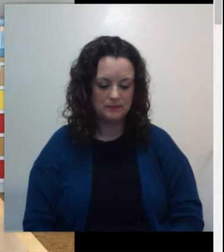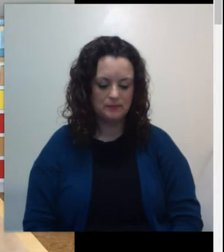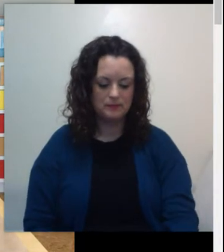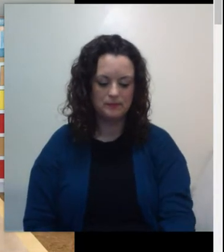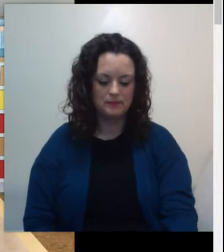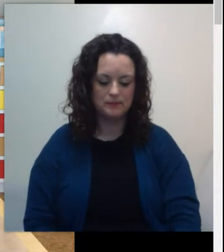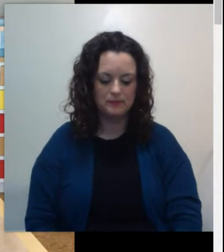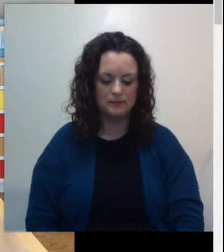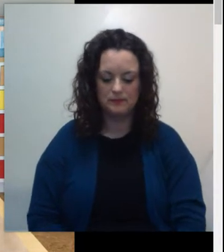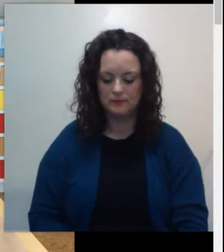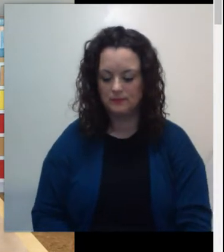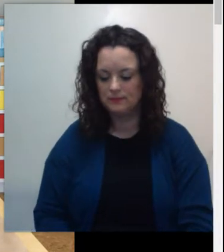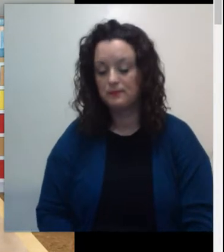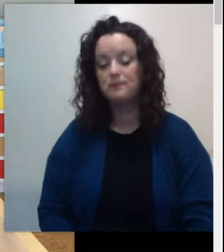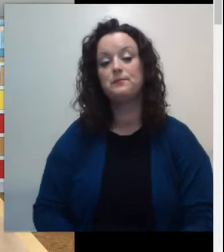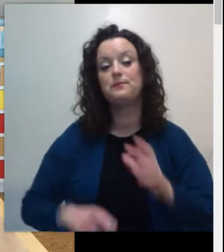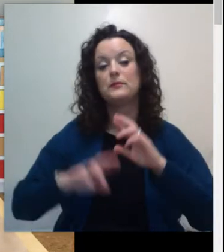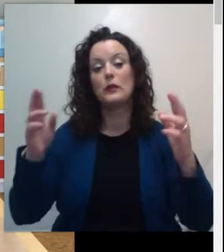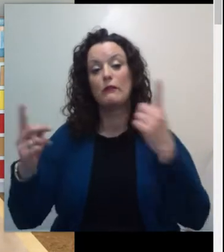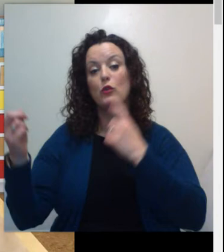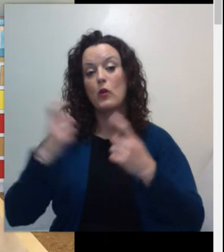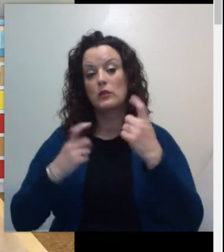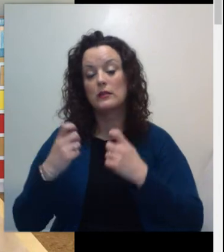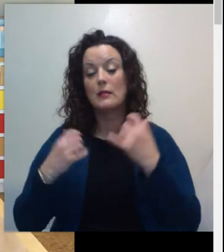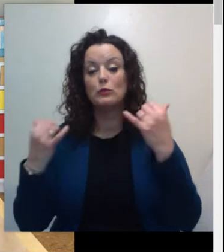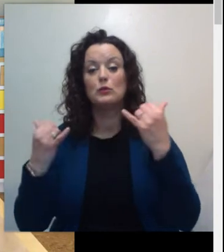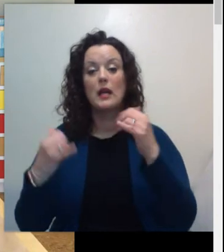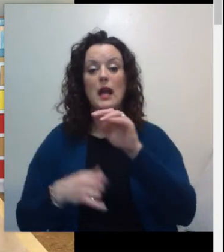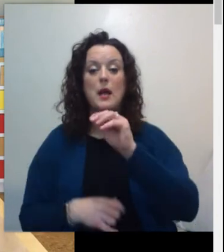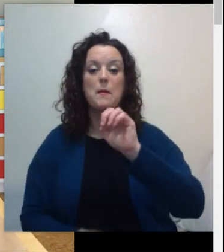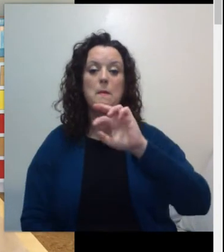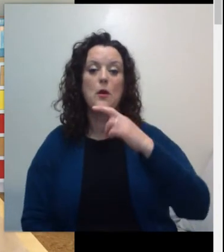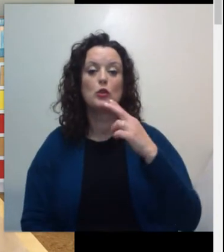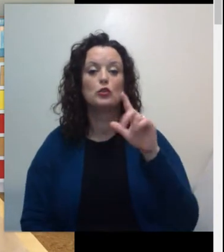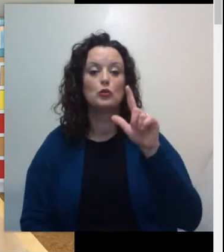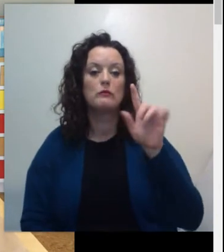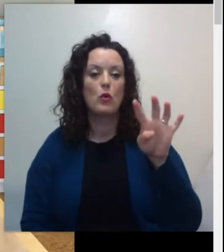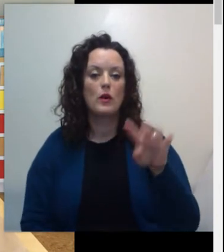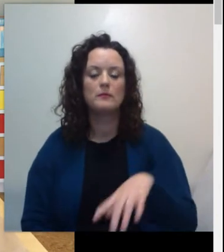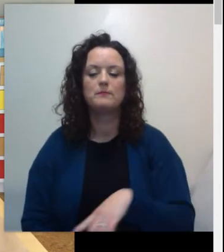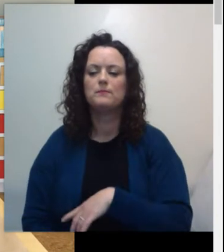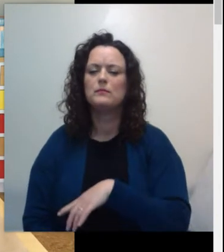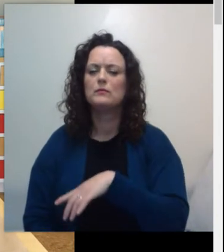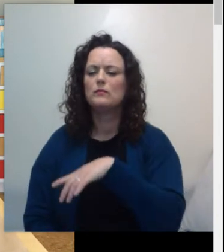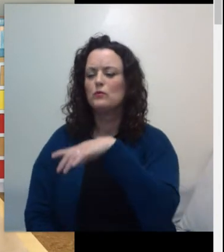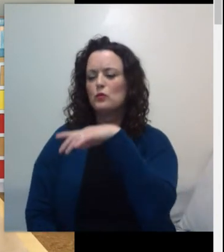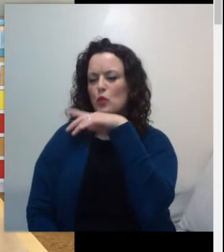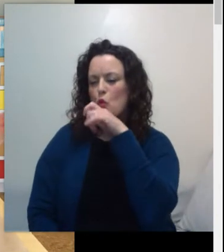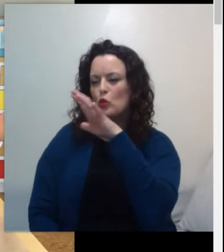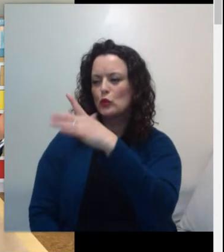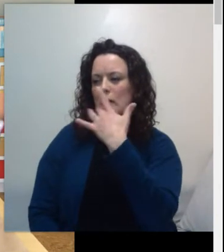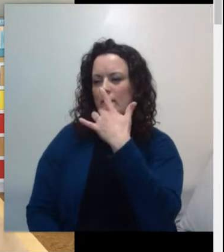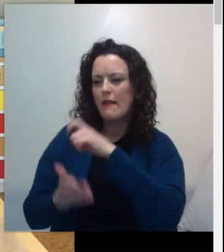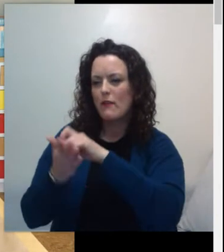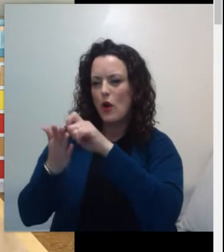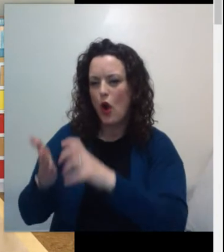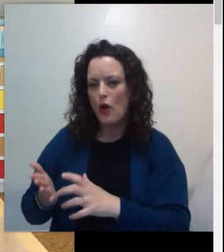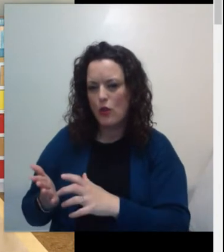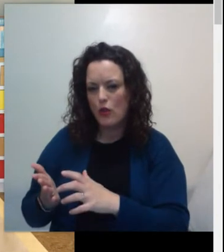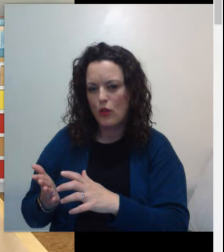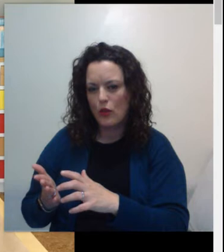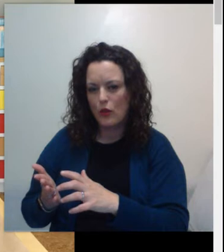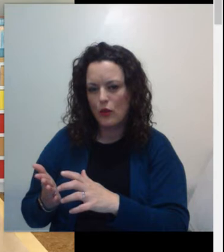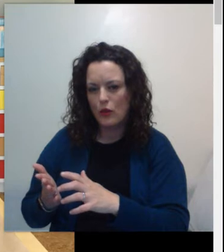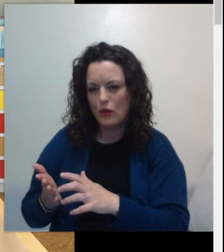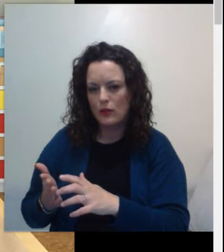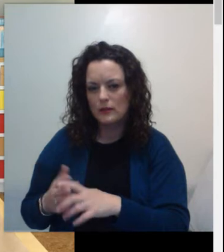All right. Today, March 24, who is your favorite author? Asks Ray. Well, I think we've already